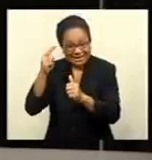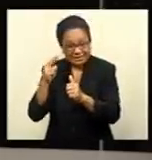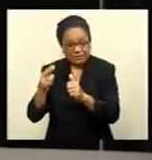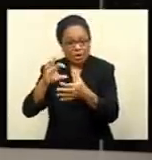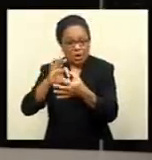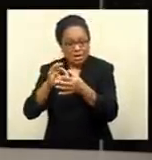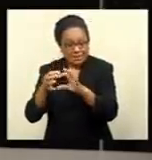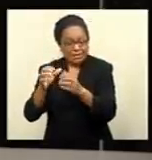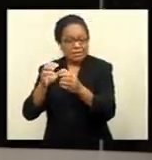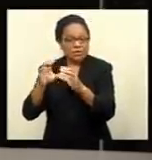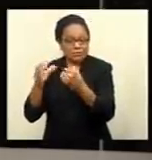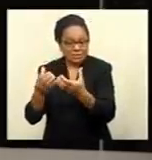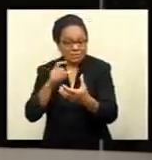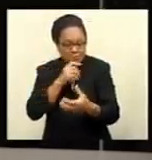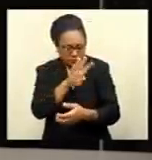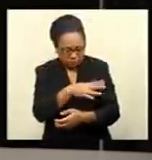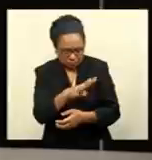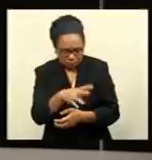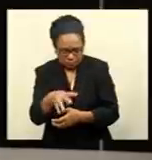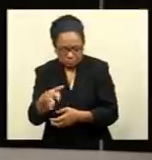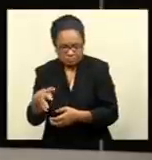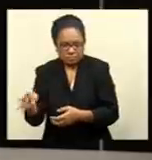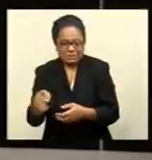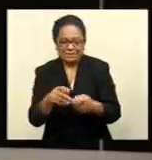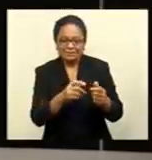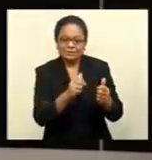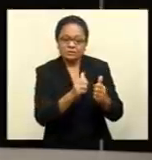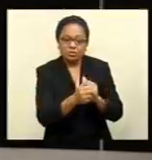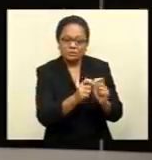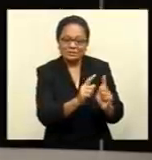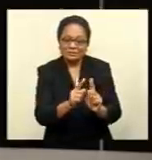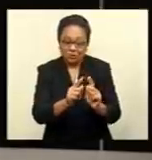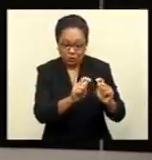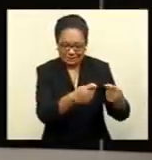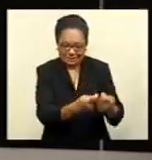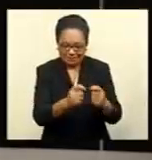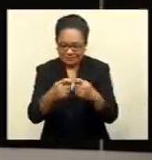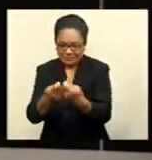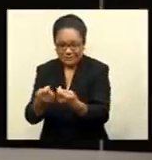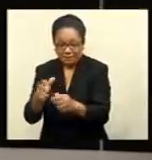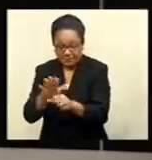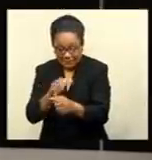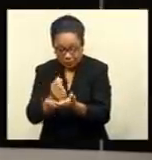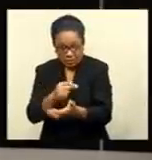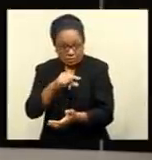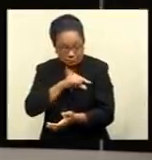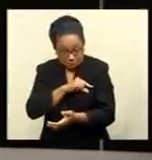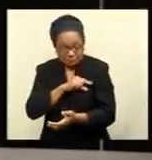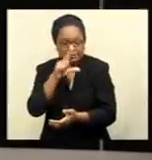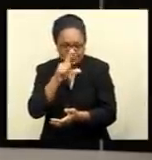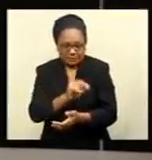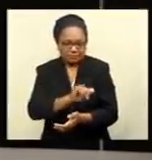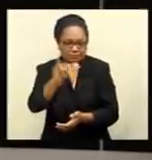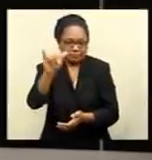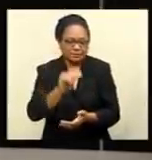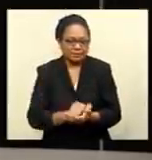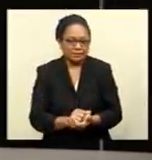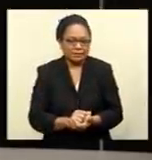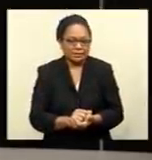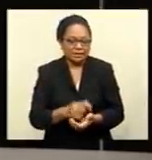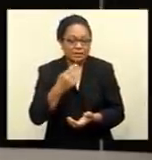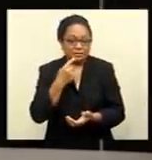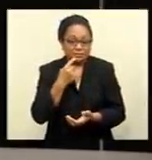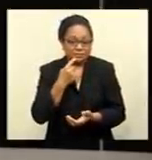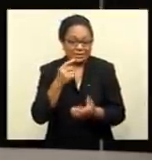be vetting the performances of each sport in order to take its athletes across. Venina Rakautonga reports the